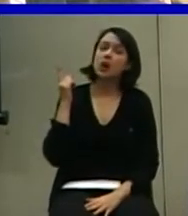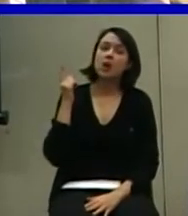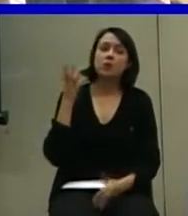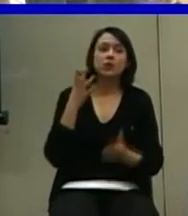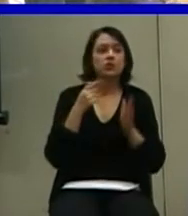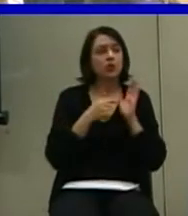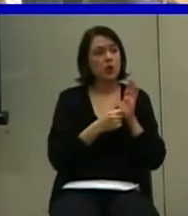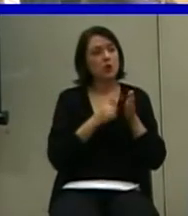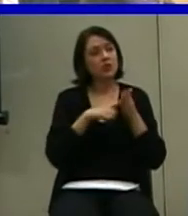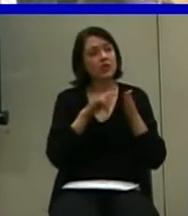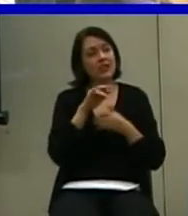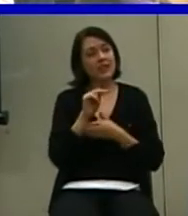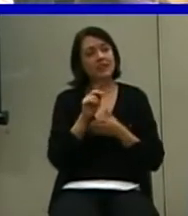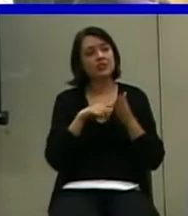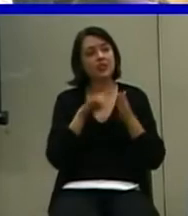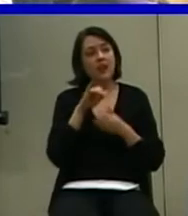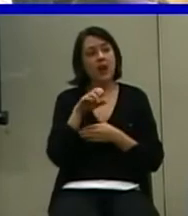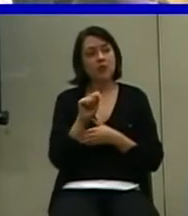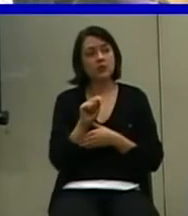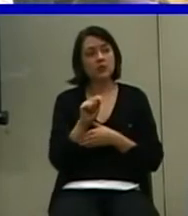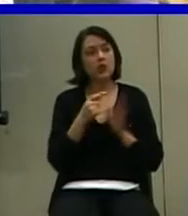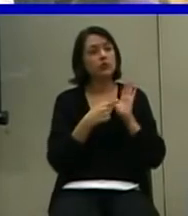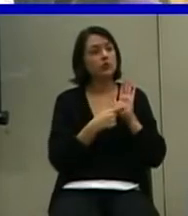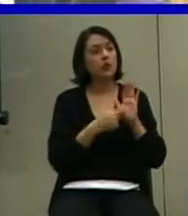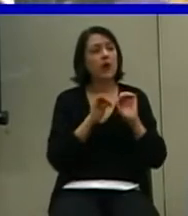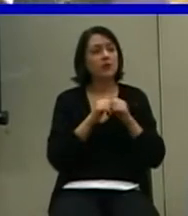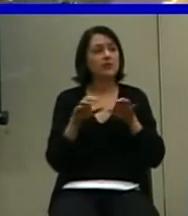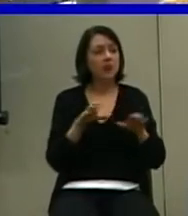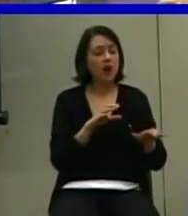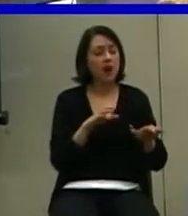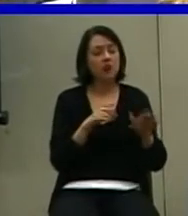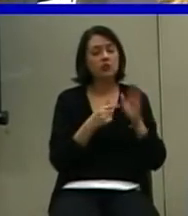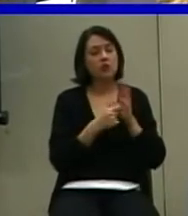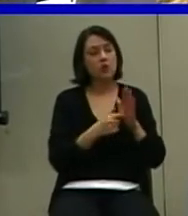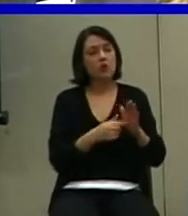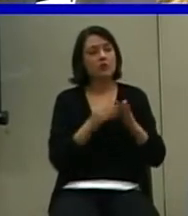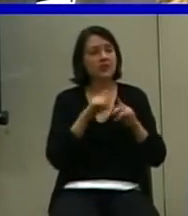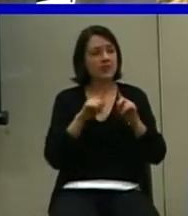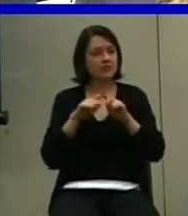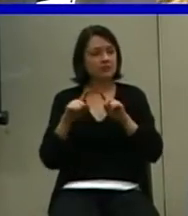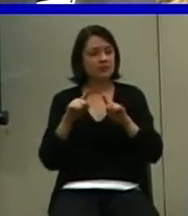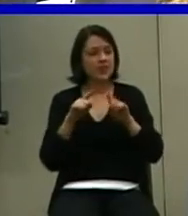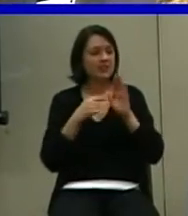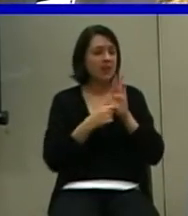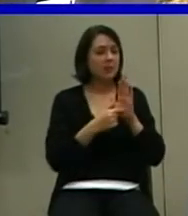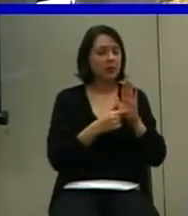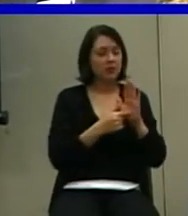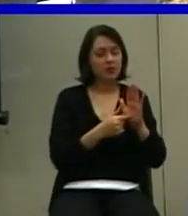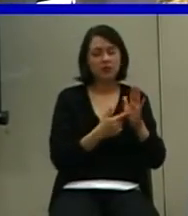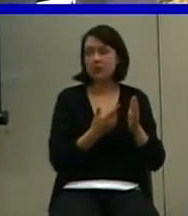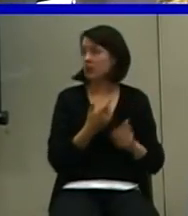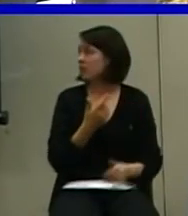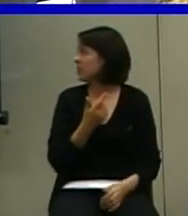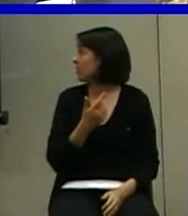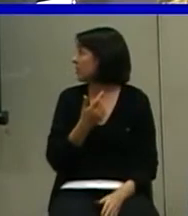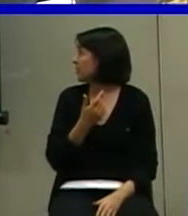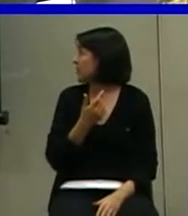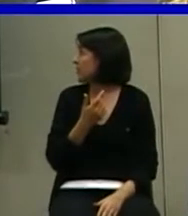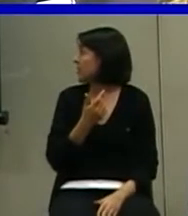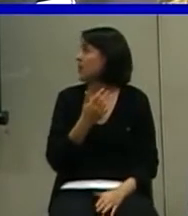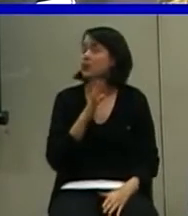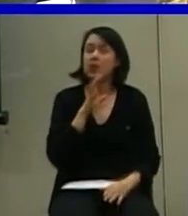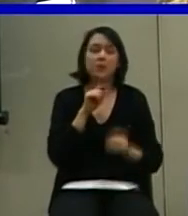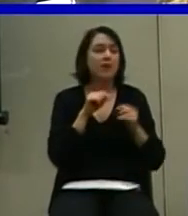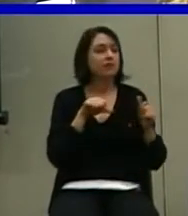check-in, check-out. I'll show you how it's done. I'll show you some graphs. I'll show you lay it all out for you piece by piece. We'll talk about the